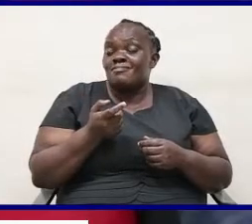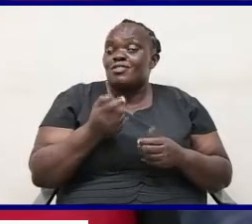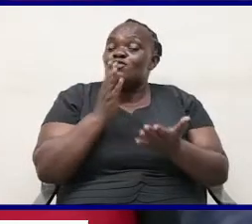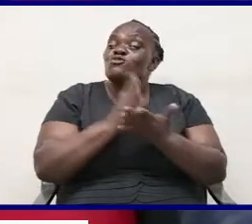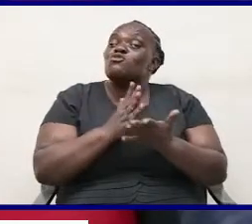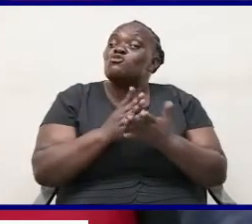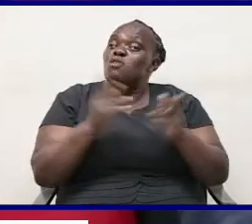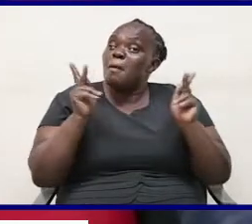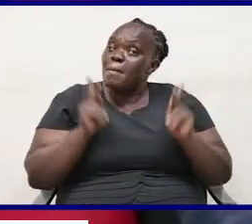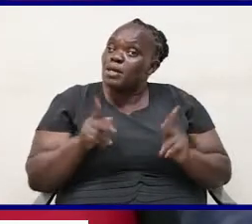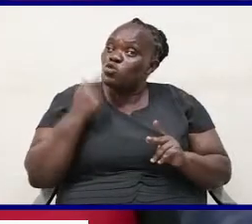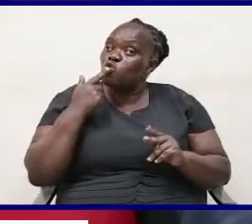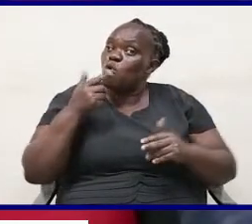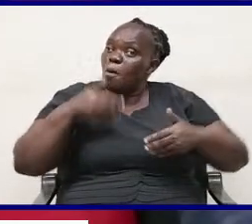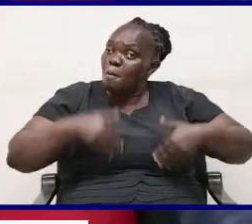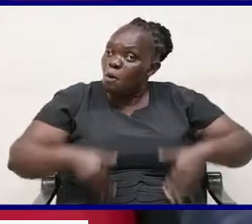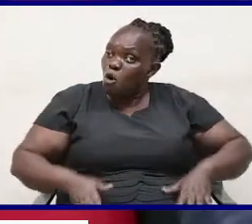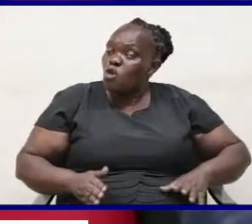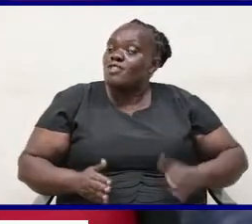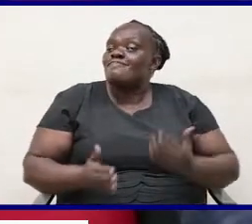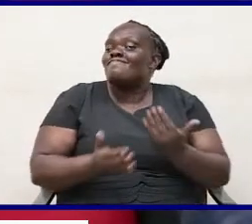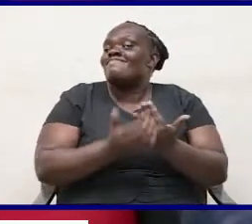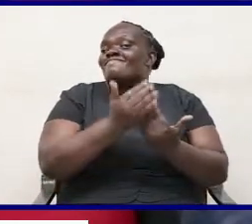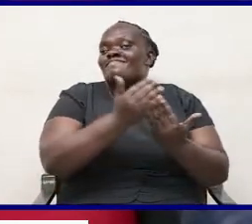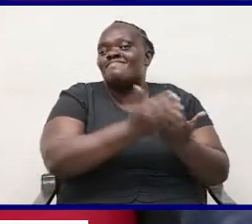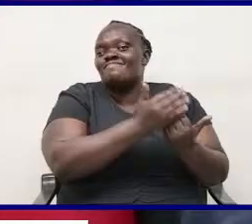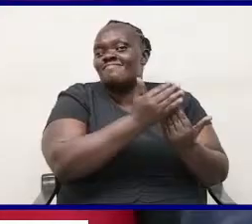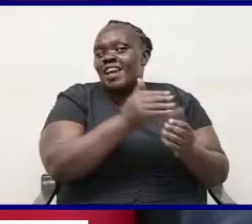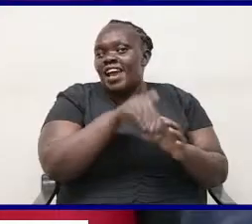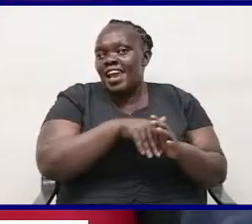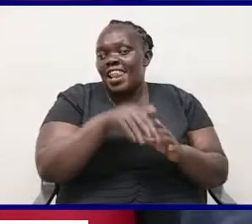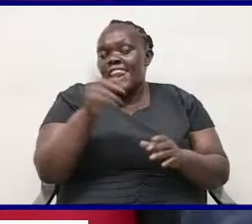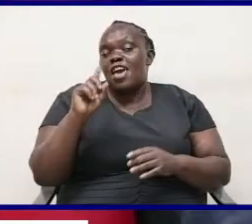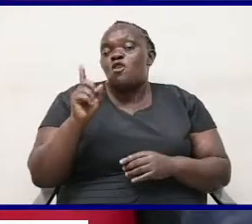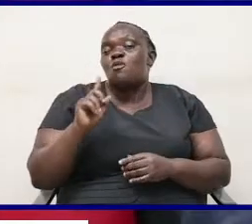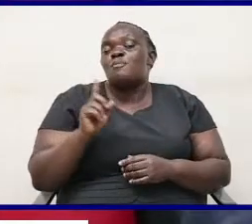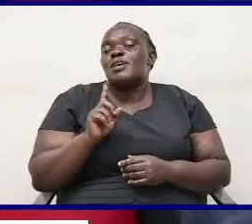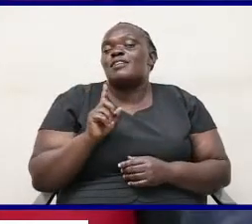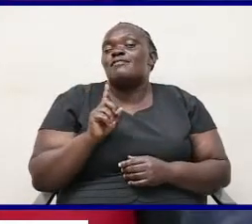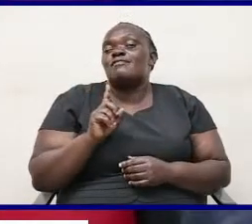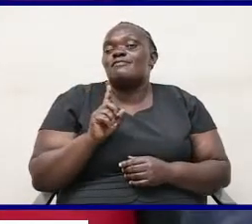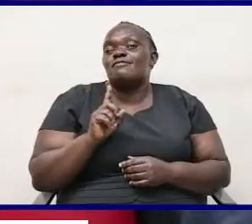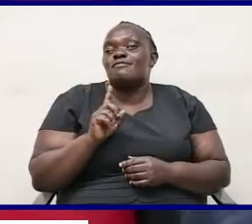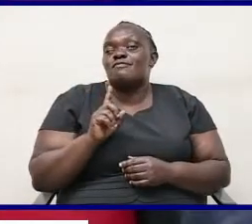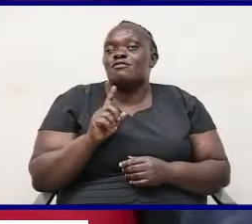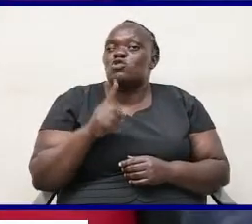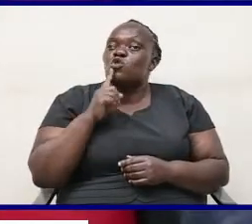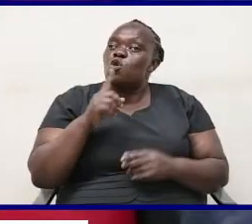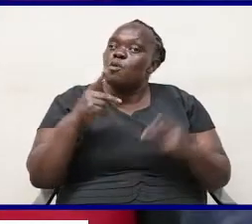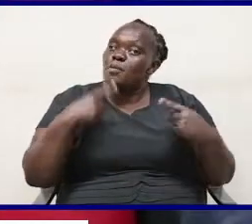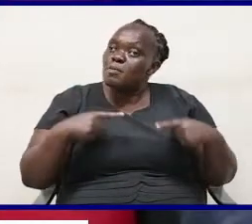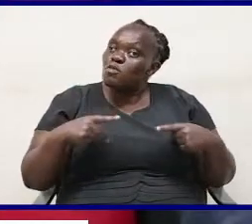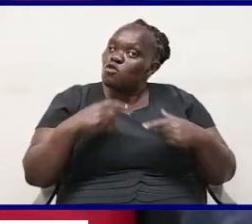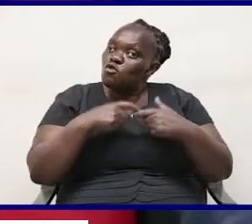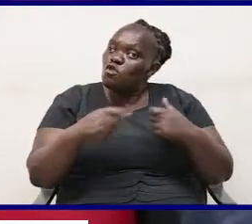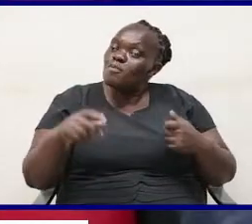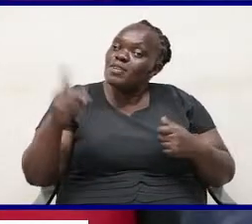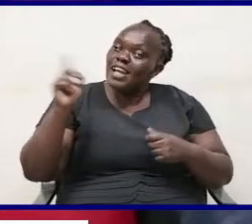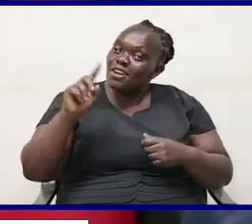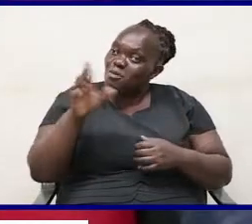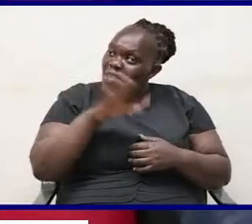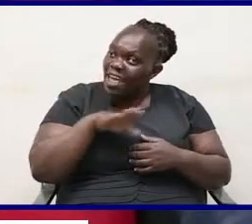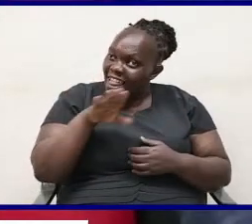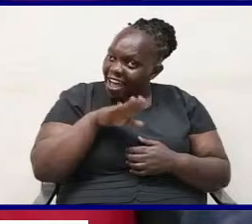actually somebody who was born and bred in Nairobi. So people from